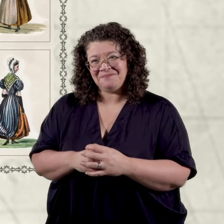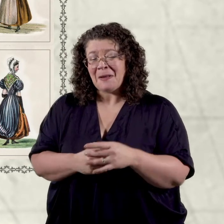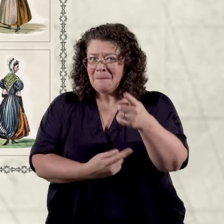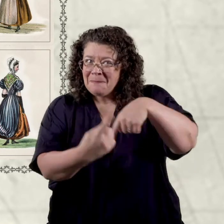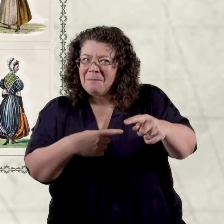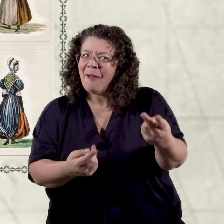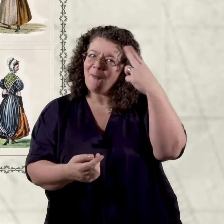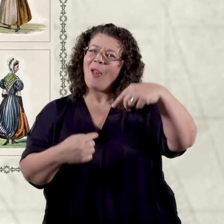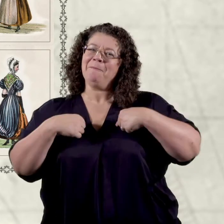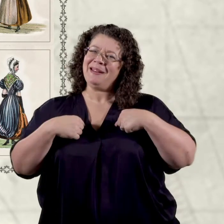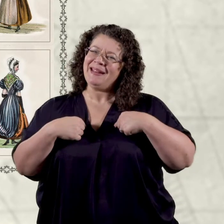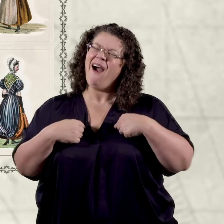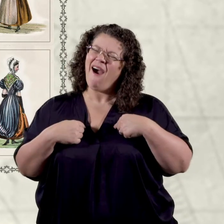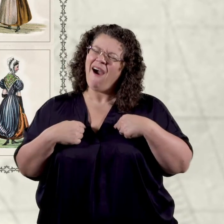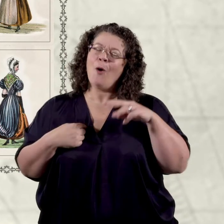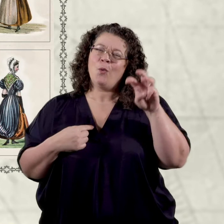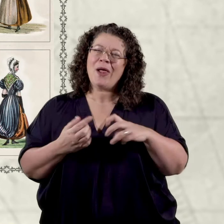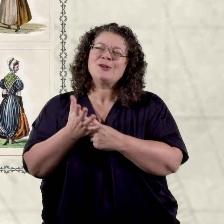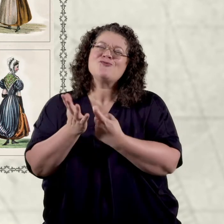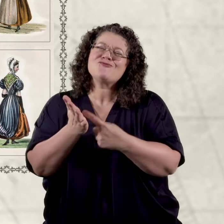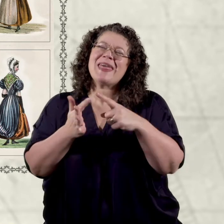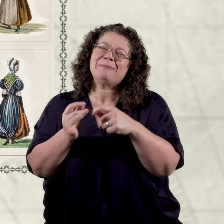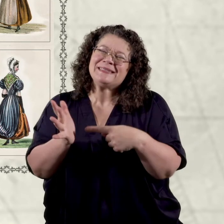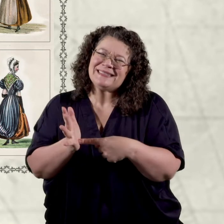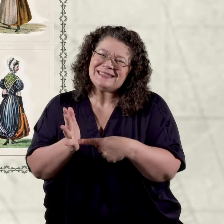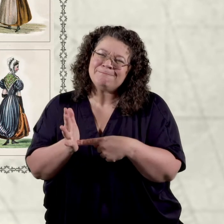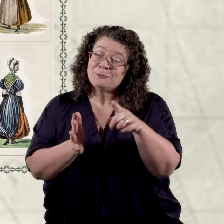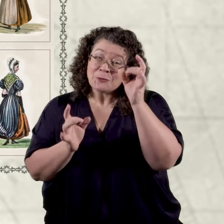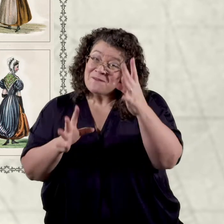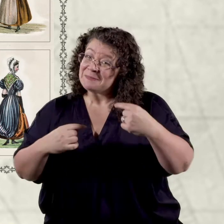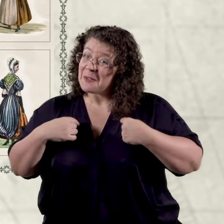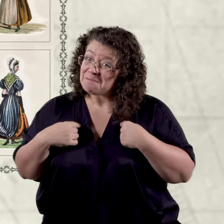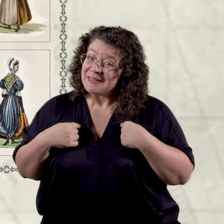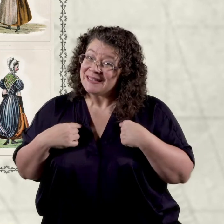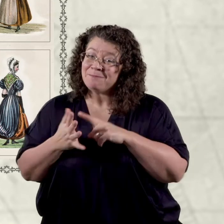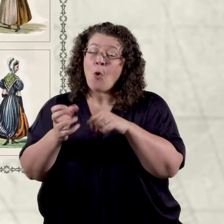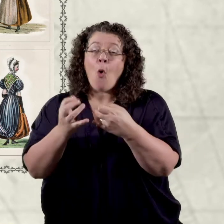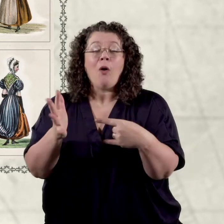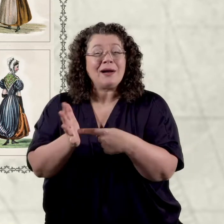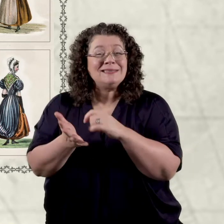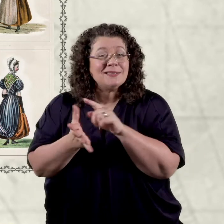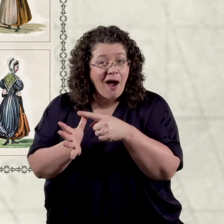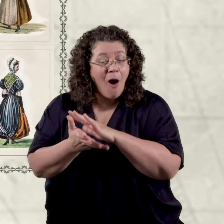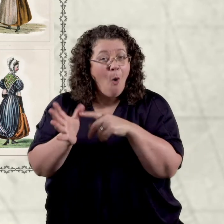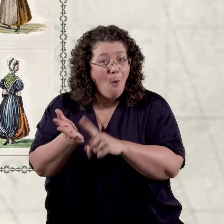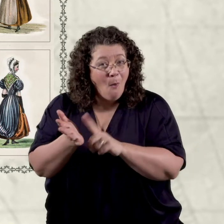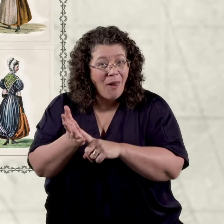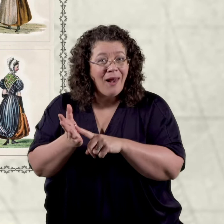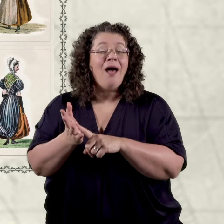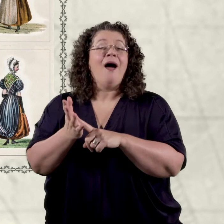People say that I'm a bit of a Welsh rarebit. Don't forget about me, Augusta